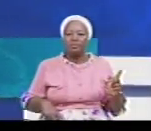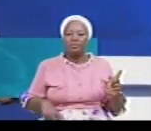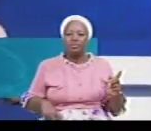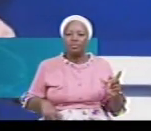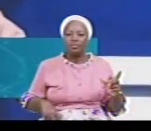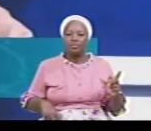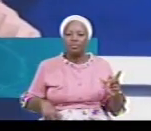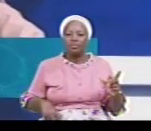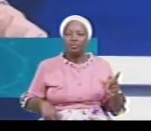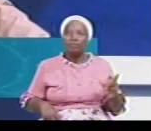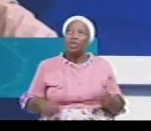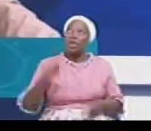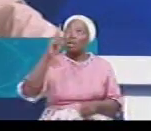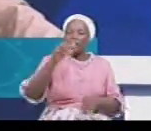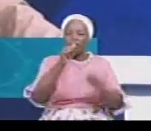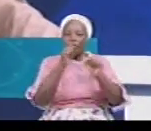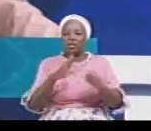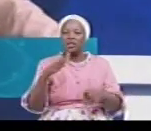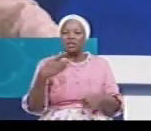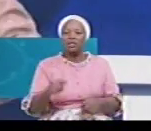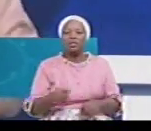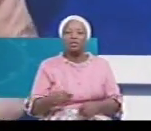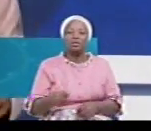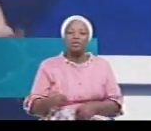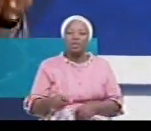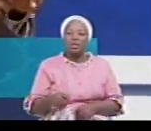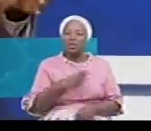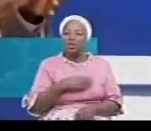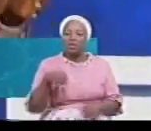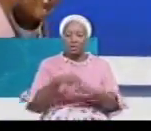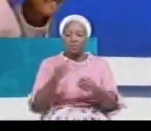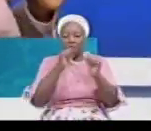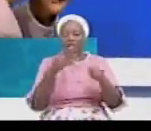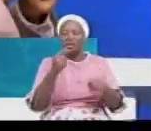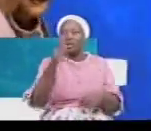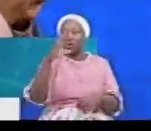He blesses the God of Israel